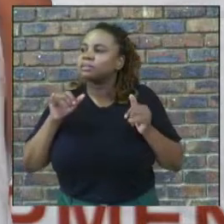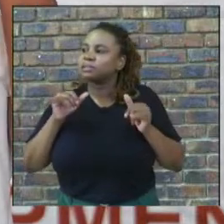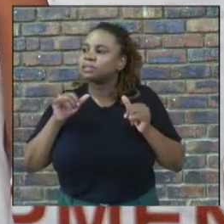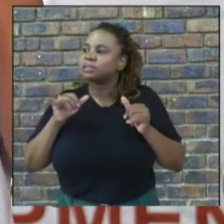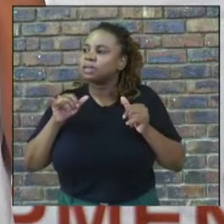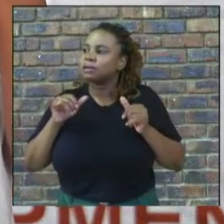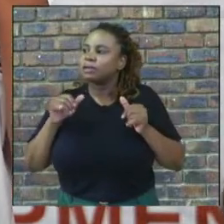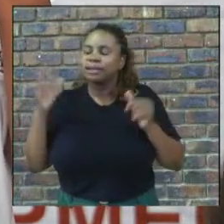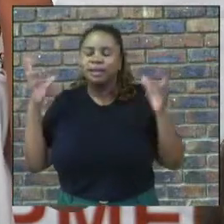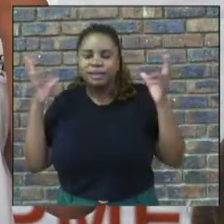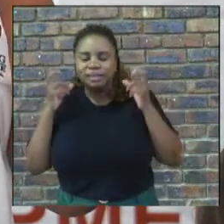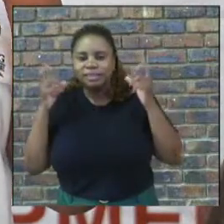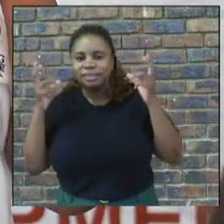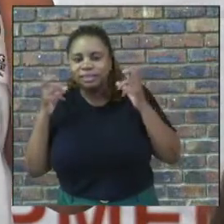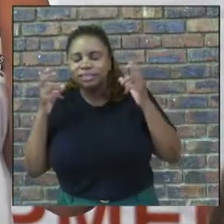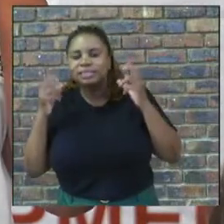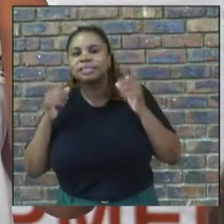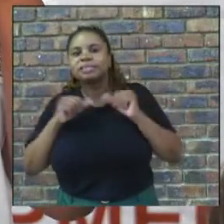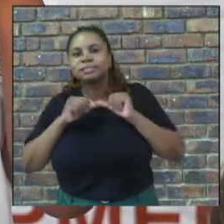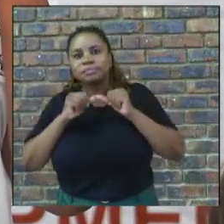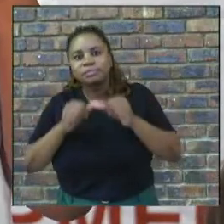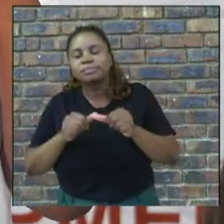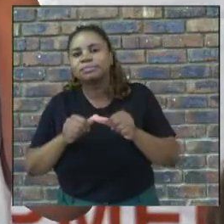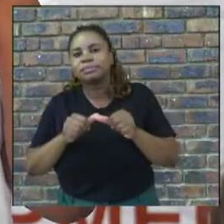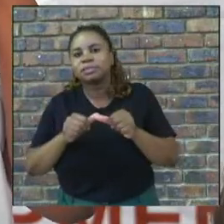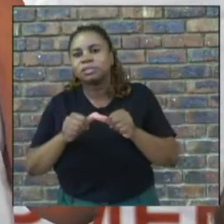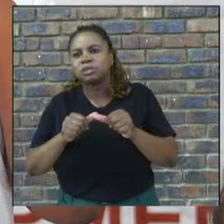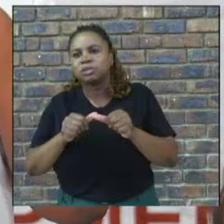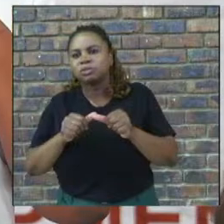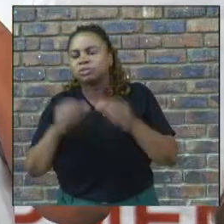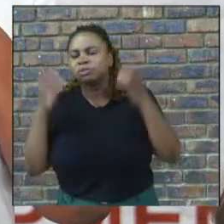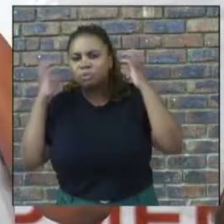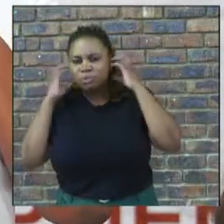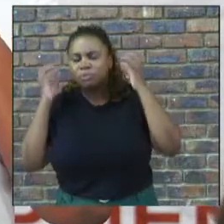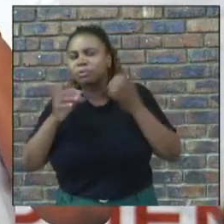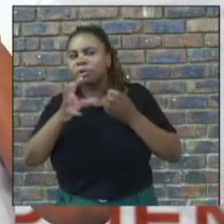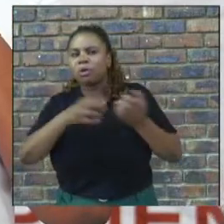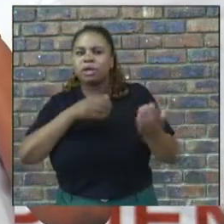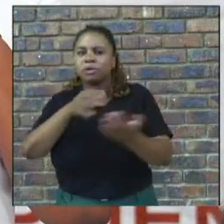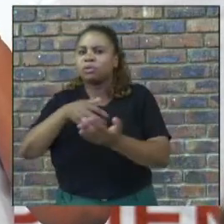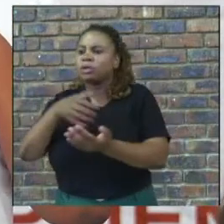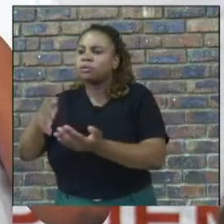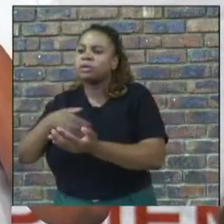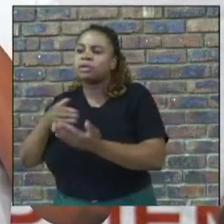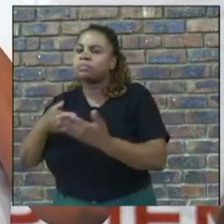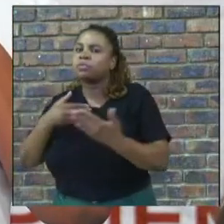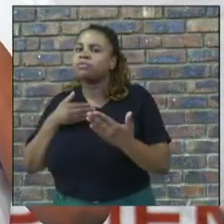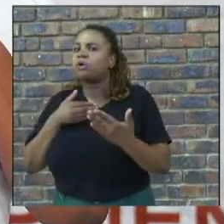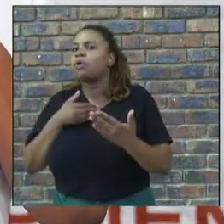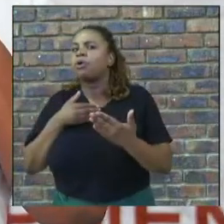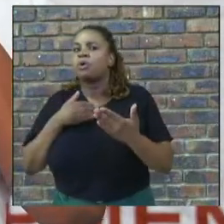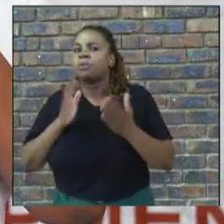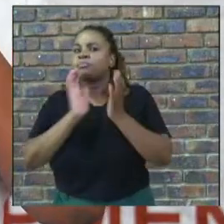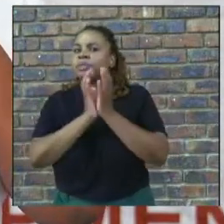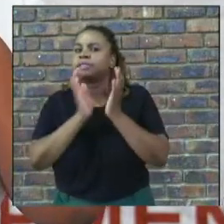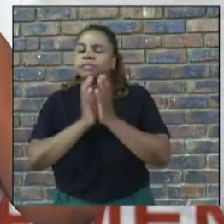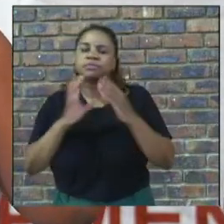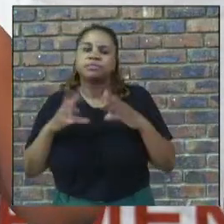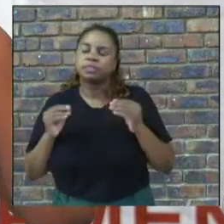away the gadgets before the meeting ends. Don't do that. Don't do that, please. Some